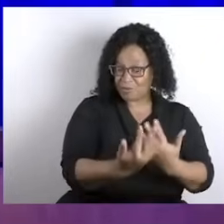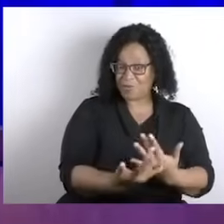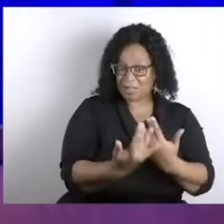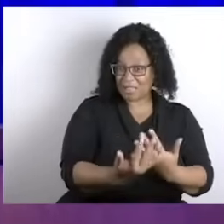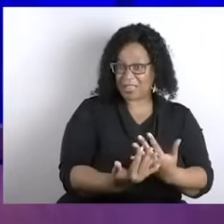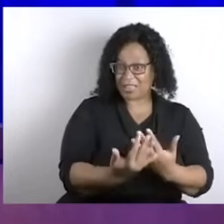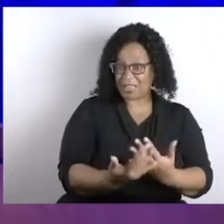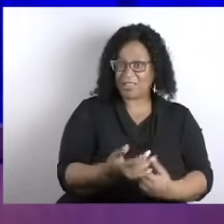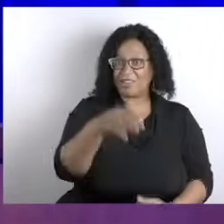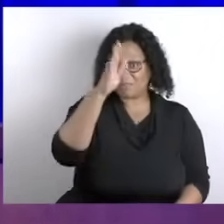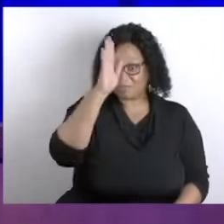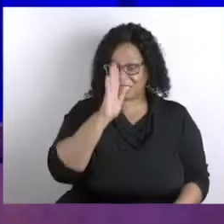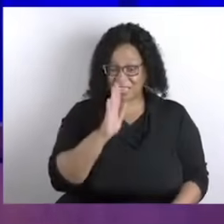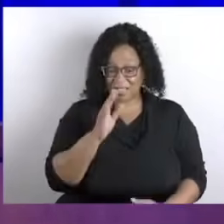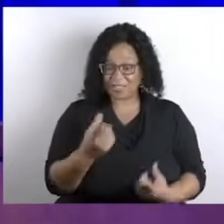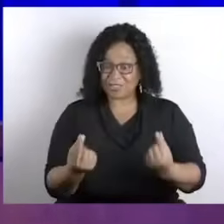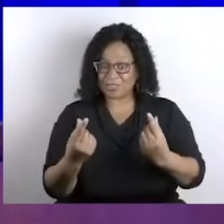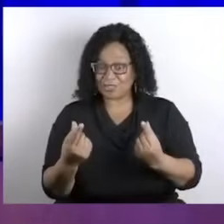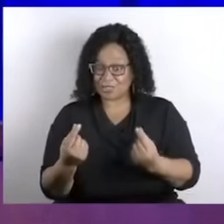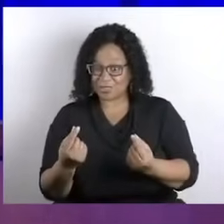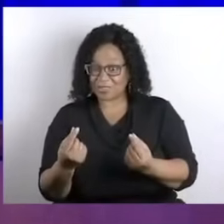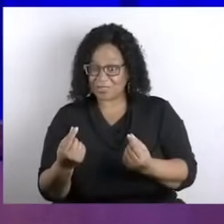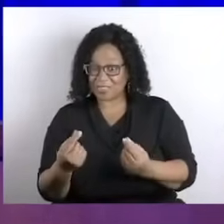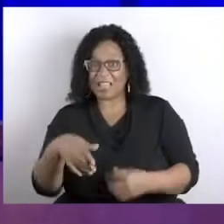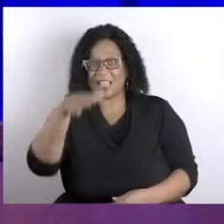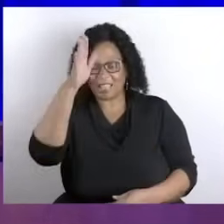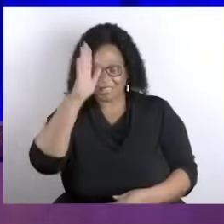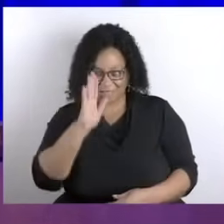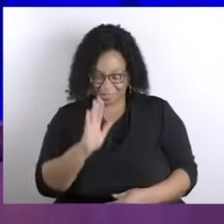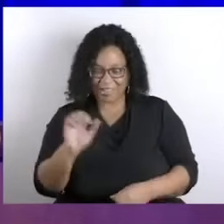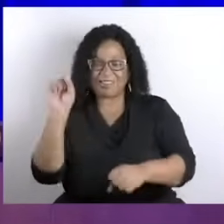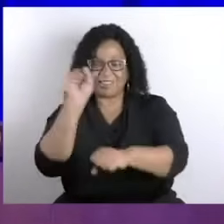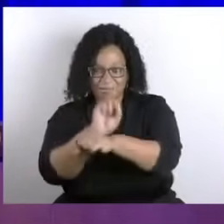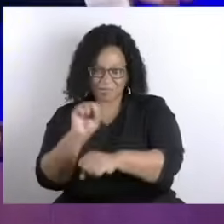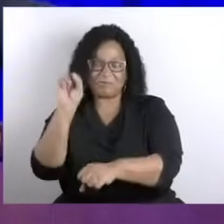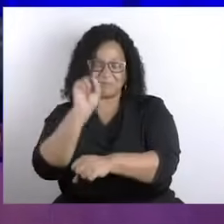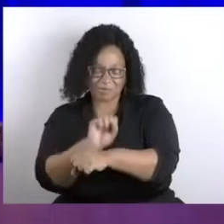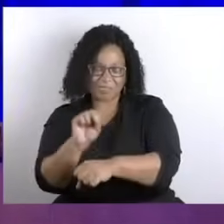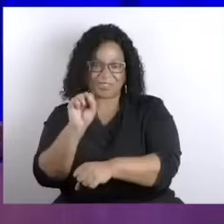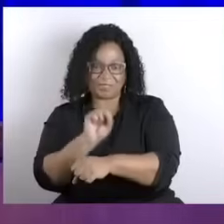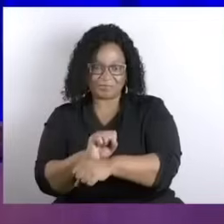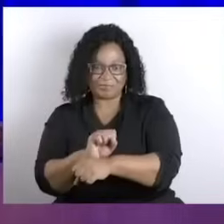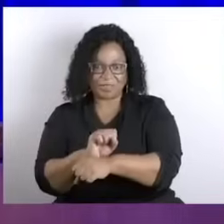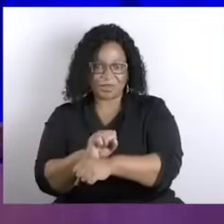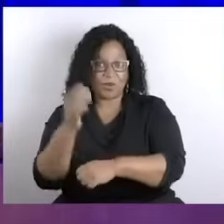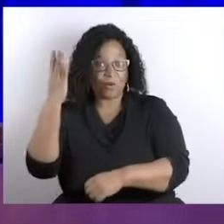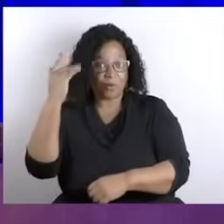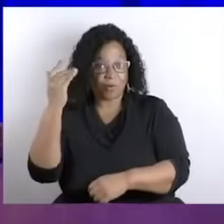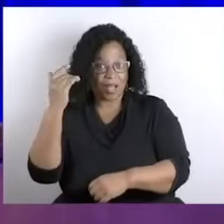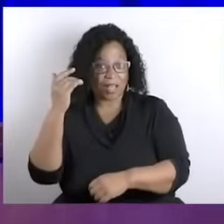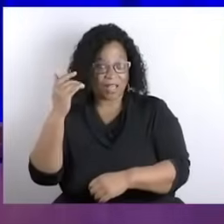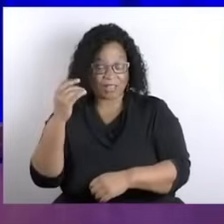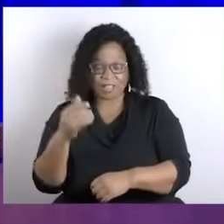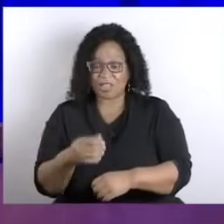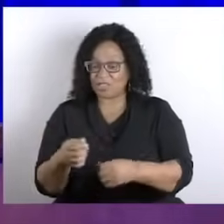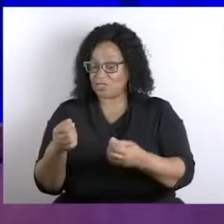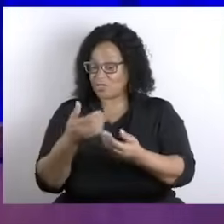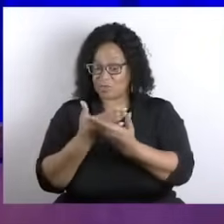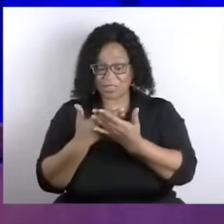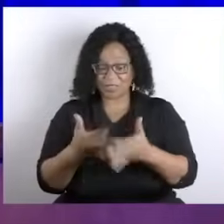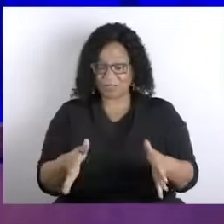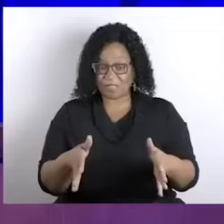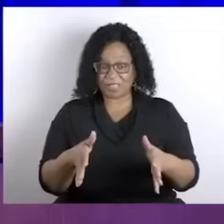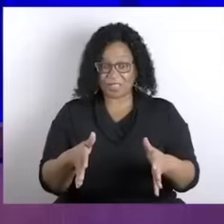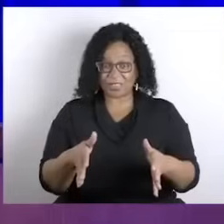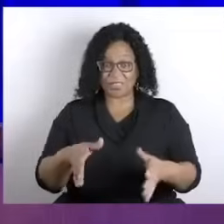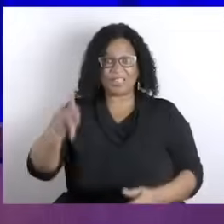to something. He's weaving things together for your good so that once this is all said and done, you will have the testimony